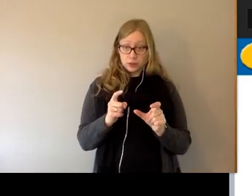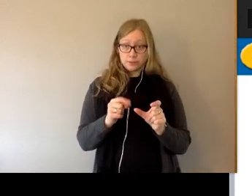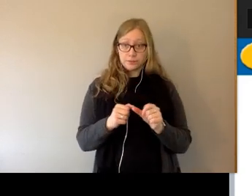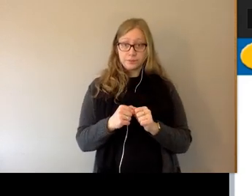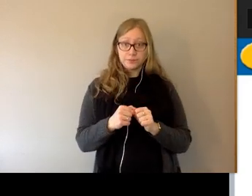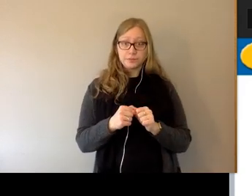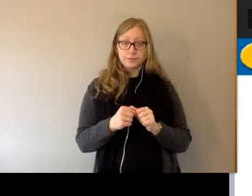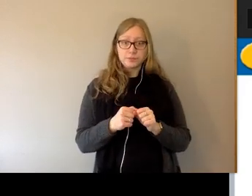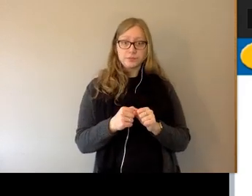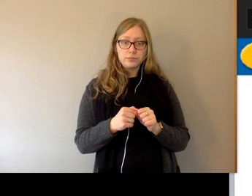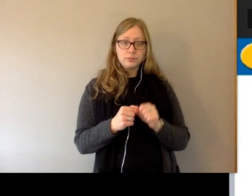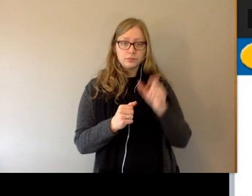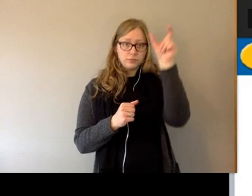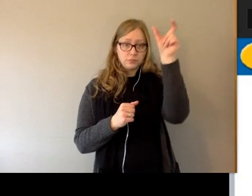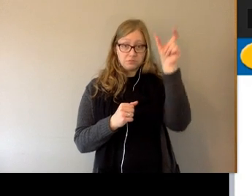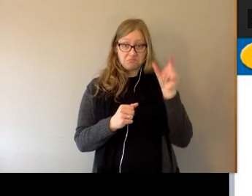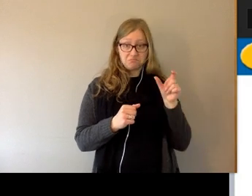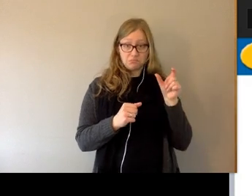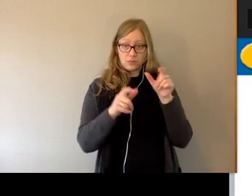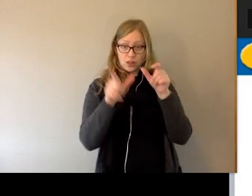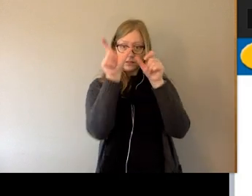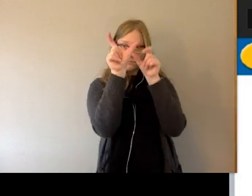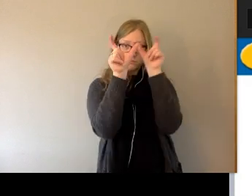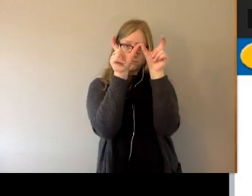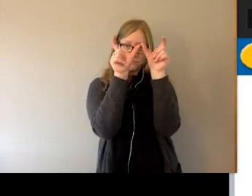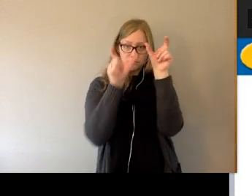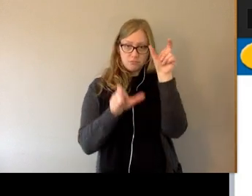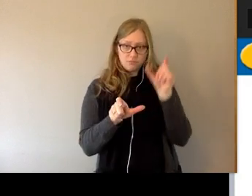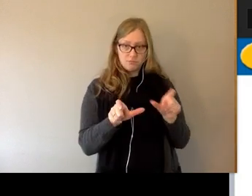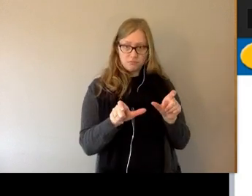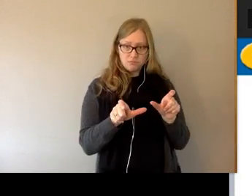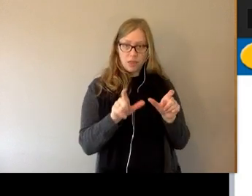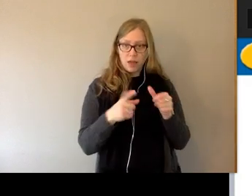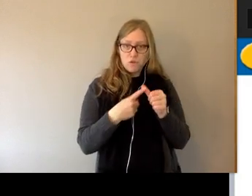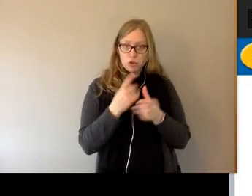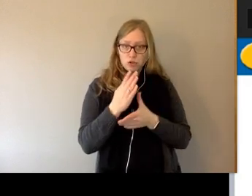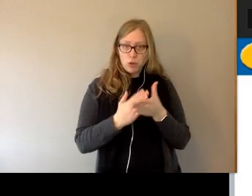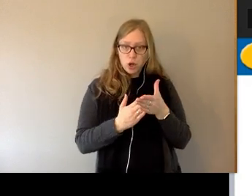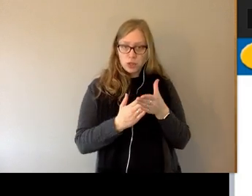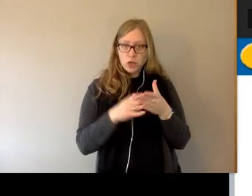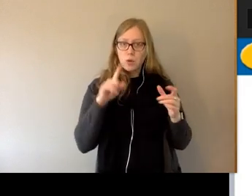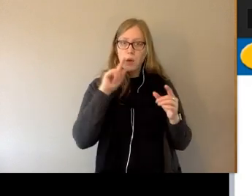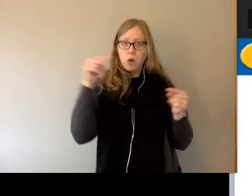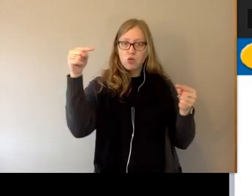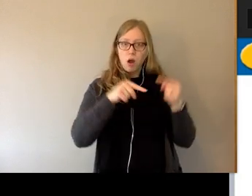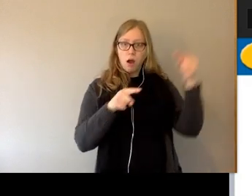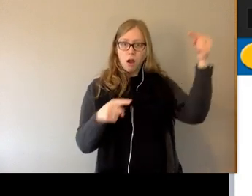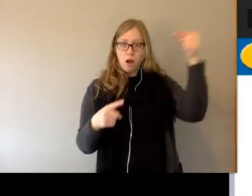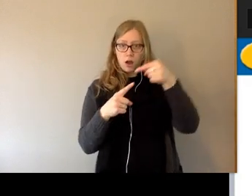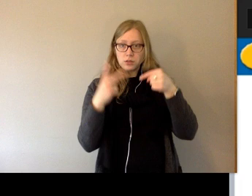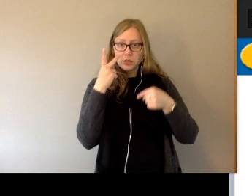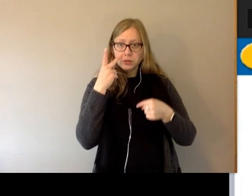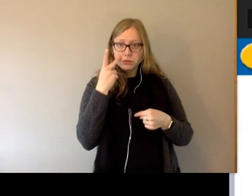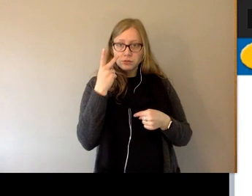cross multiply, and cross multiplying, we will see that we get